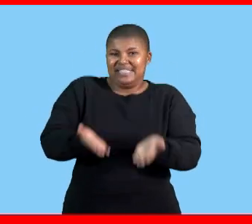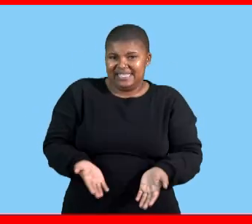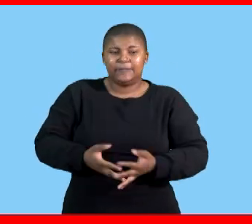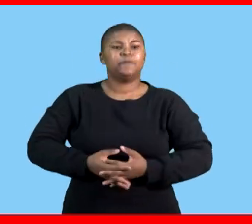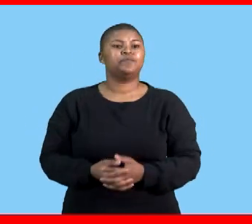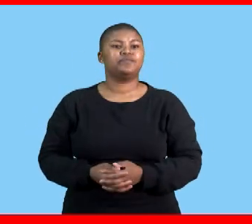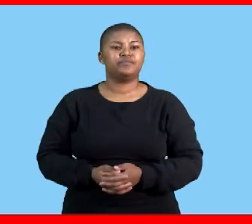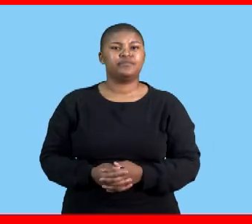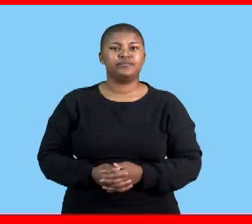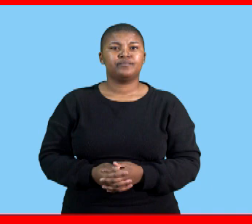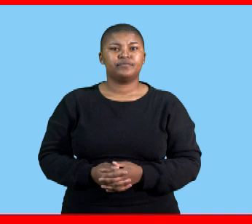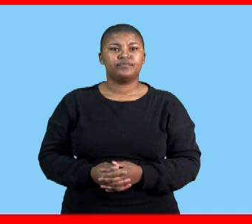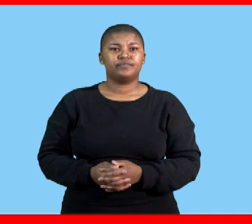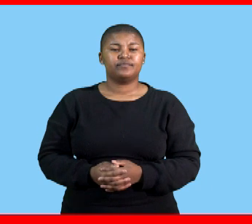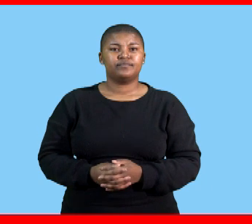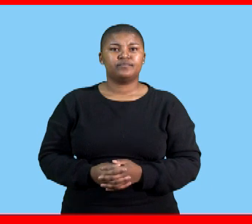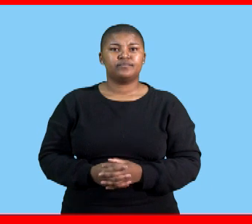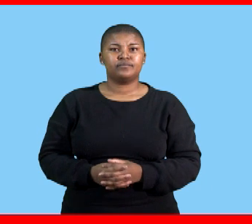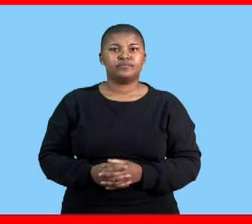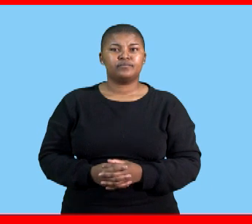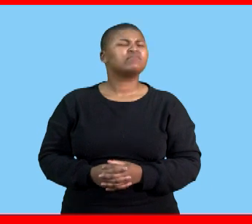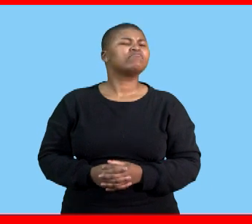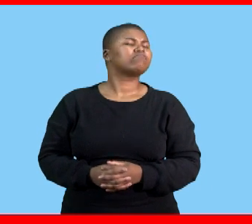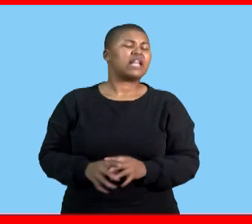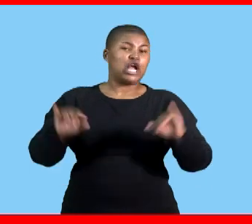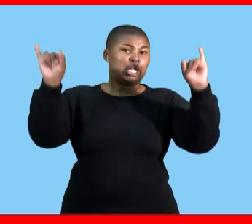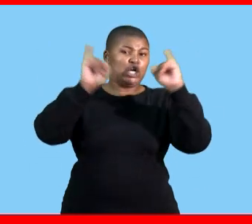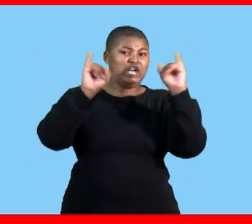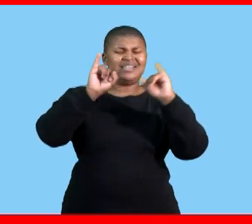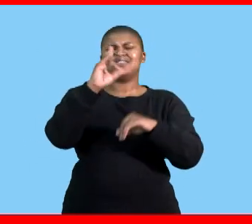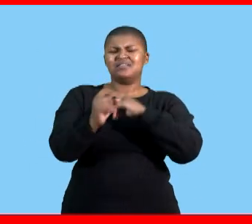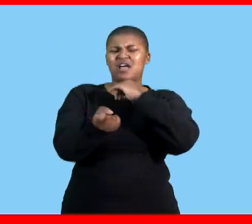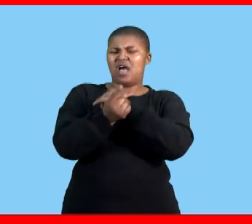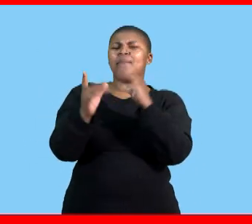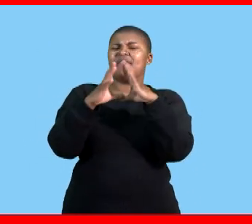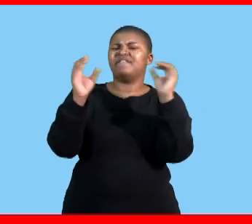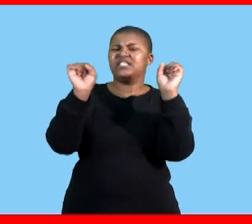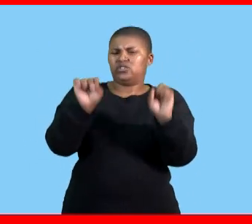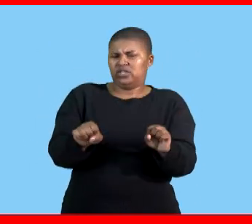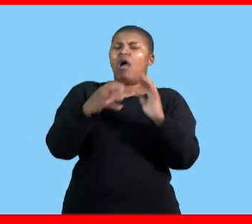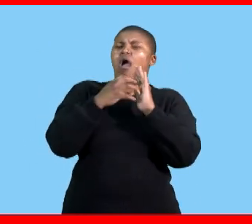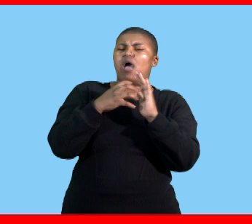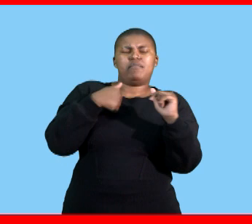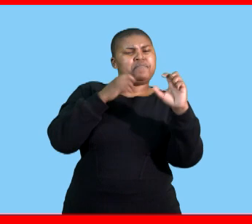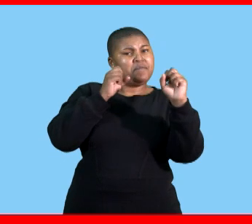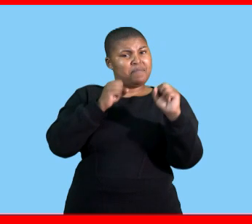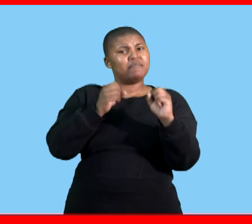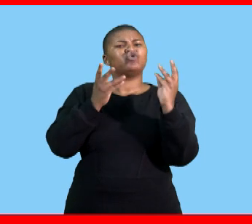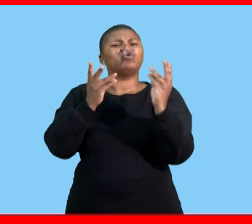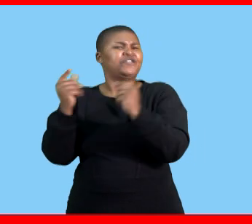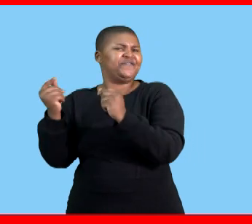How is it that we can now deal with those examples of crisis that I have just listed now?